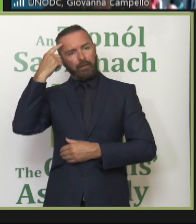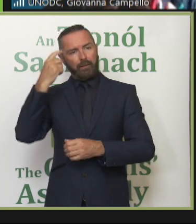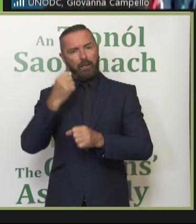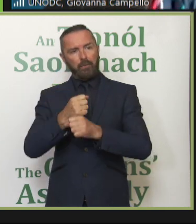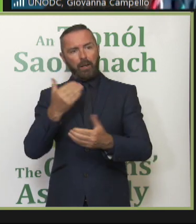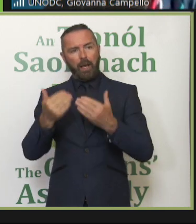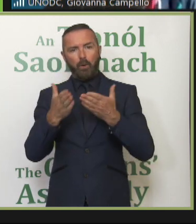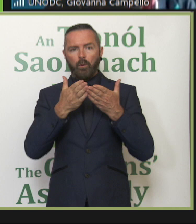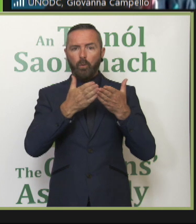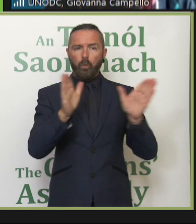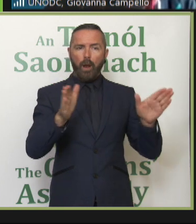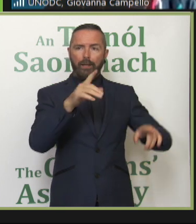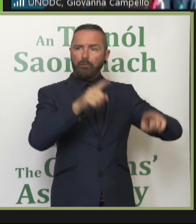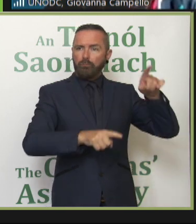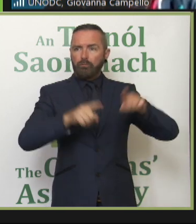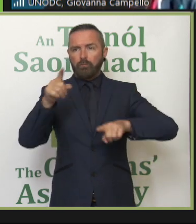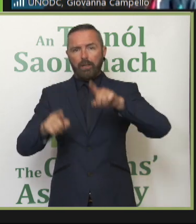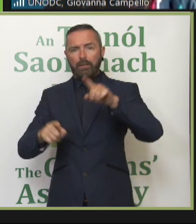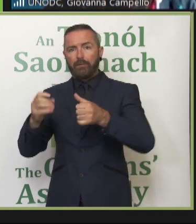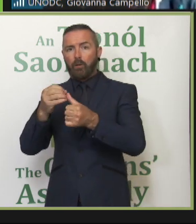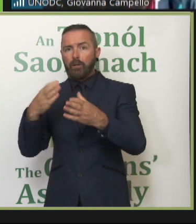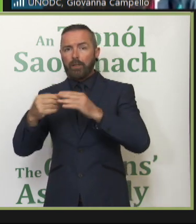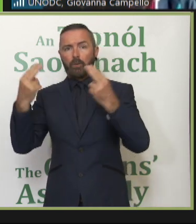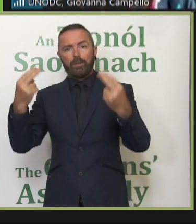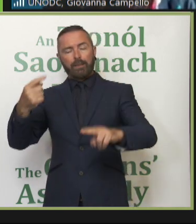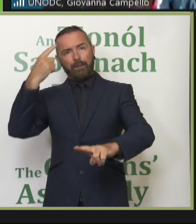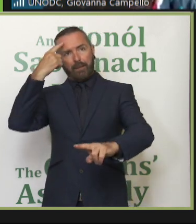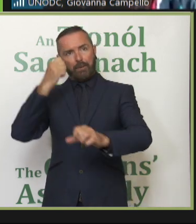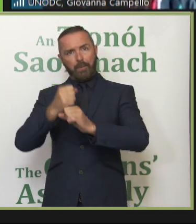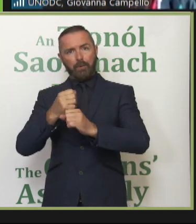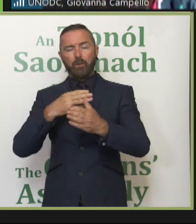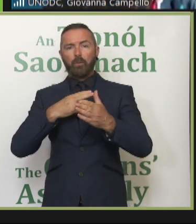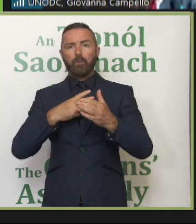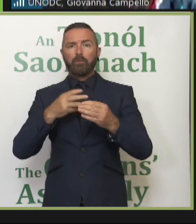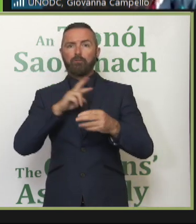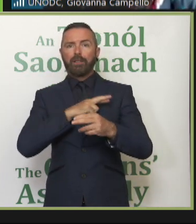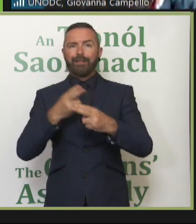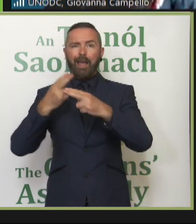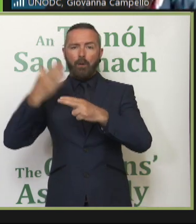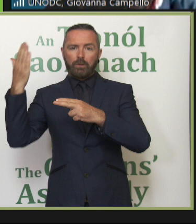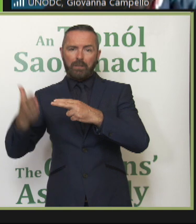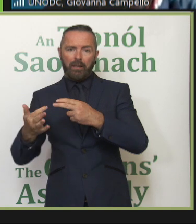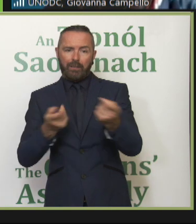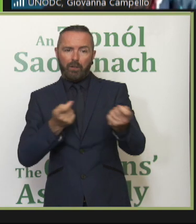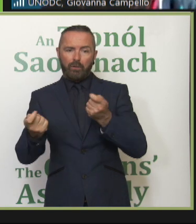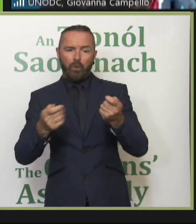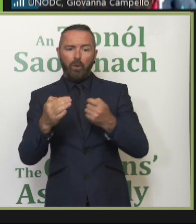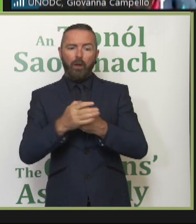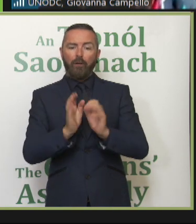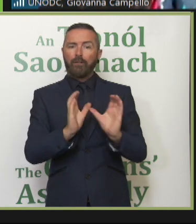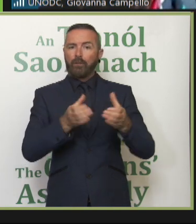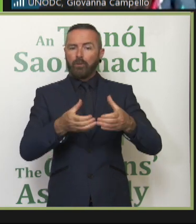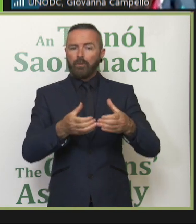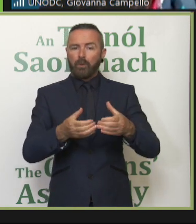is a wide range of vulnerability factors that are largely outside of the control of the individual. One of the